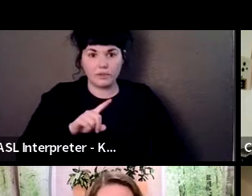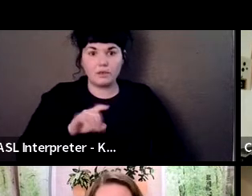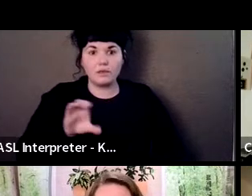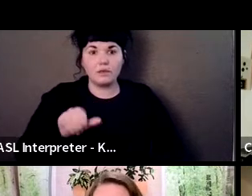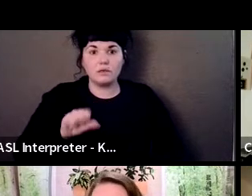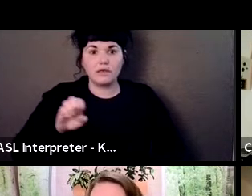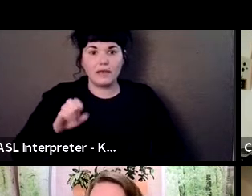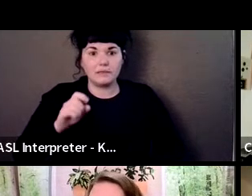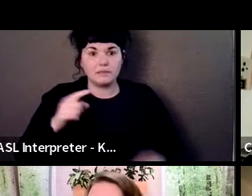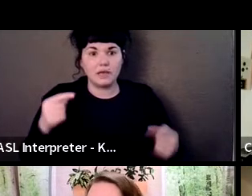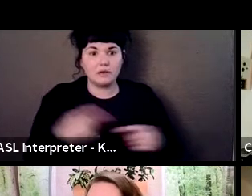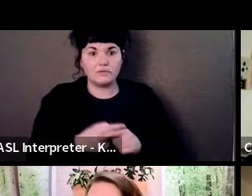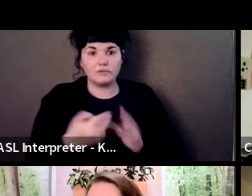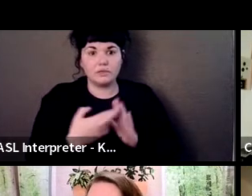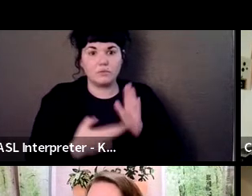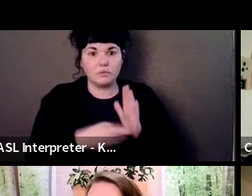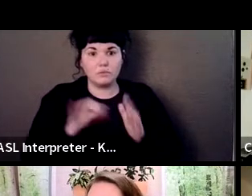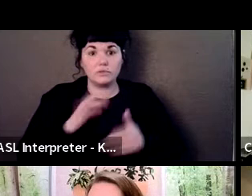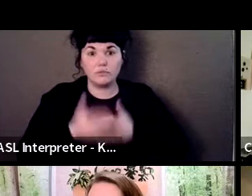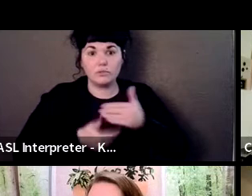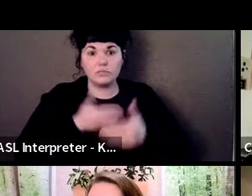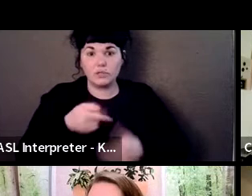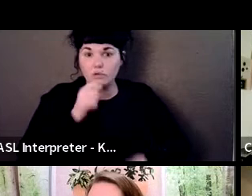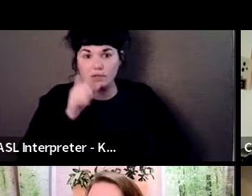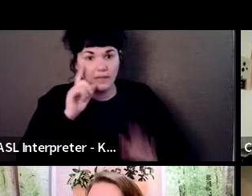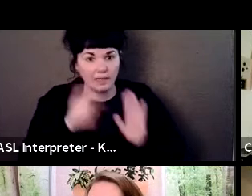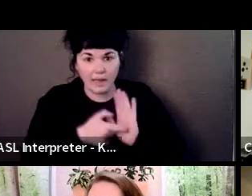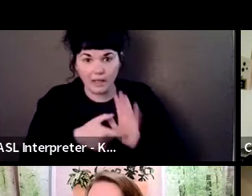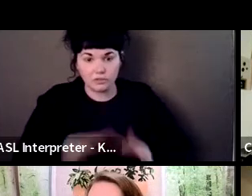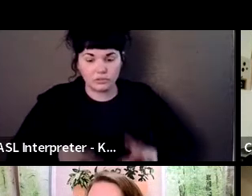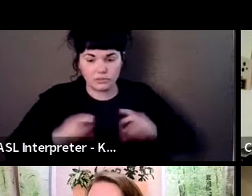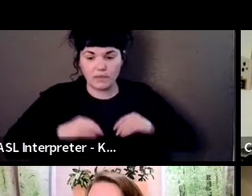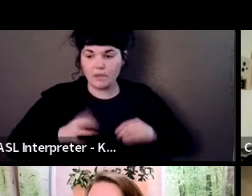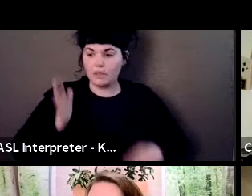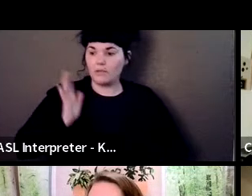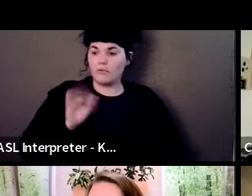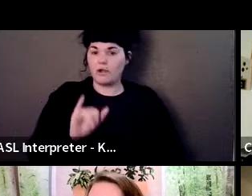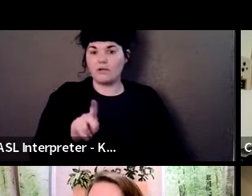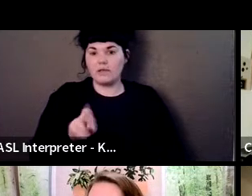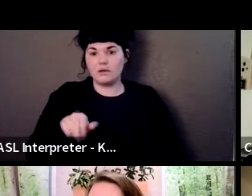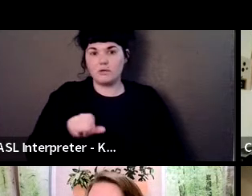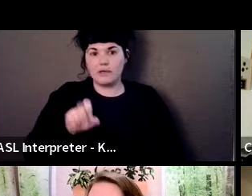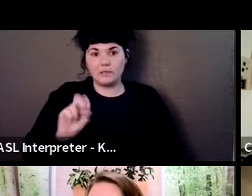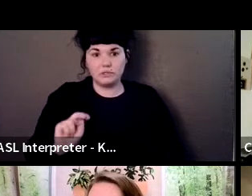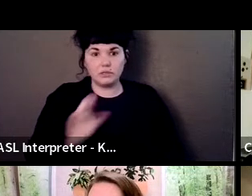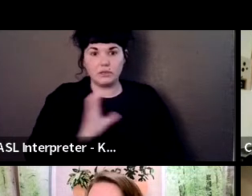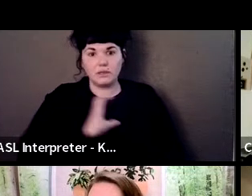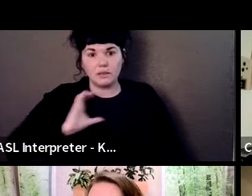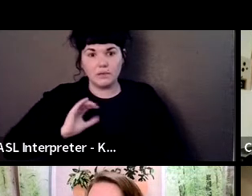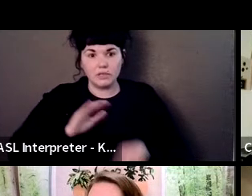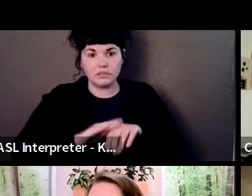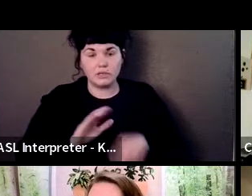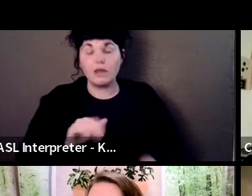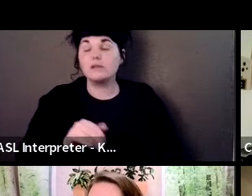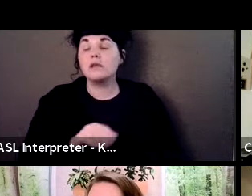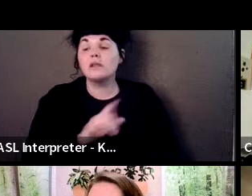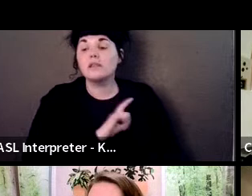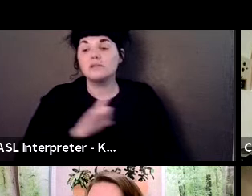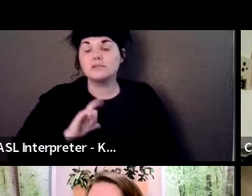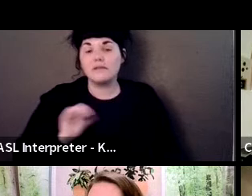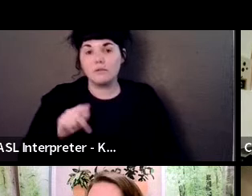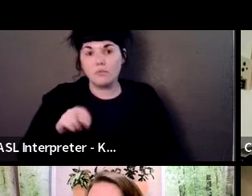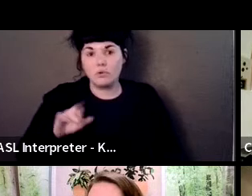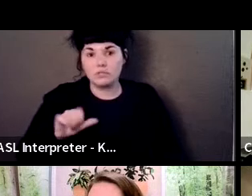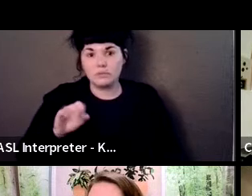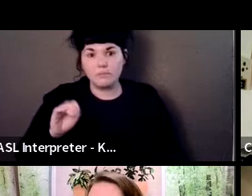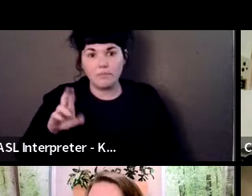didn't acknowledge and accept the prior iteration, the Commission on Legislative Apportionment. They had rules that I just